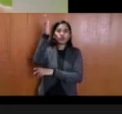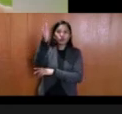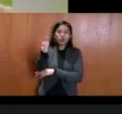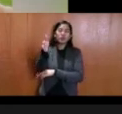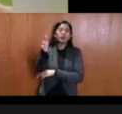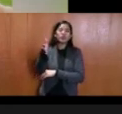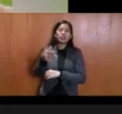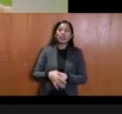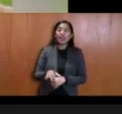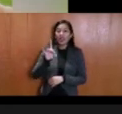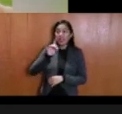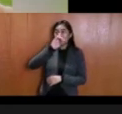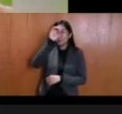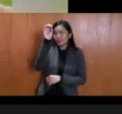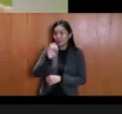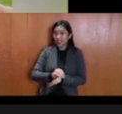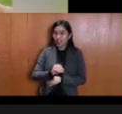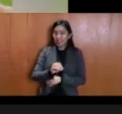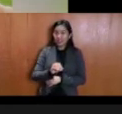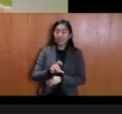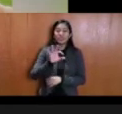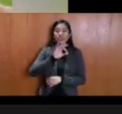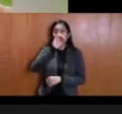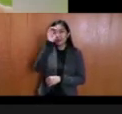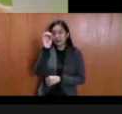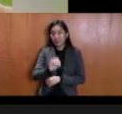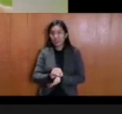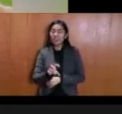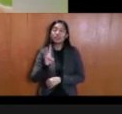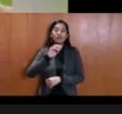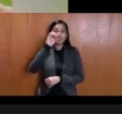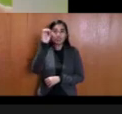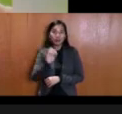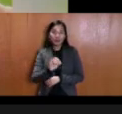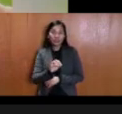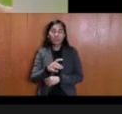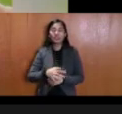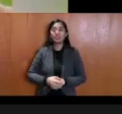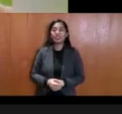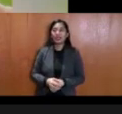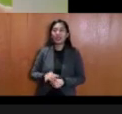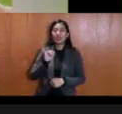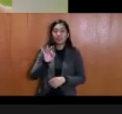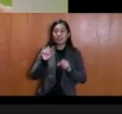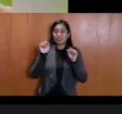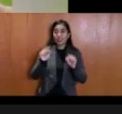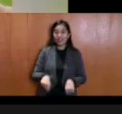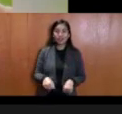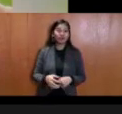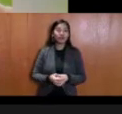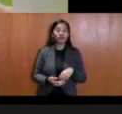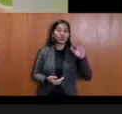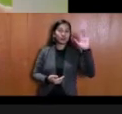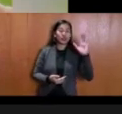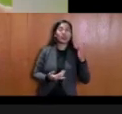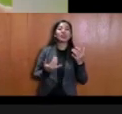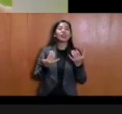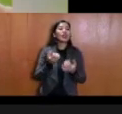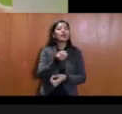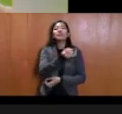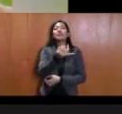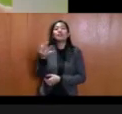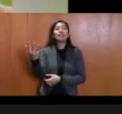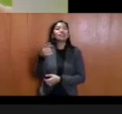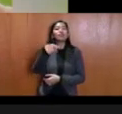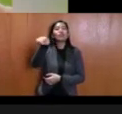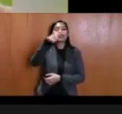we 80% of the way, 90, 70? If I could get a raise of hands, who thinks we're